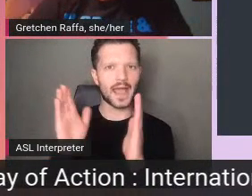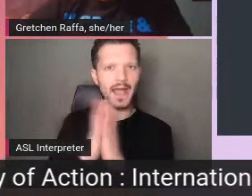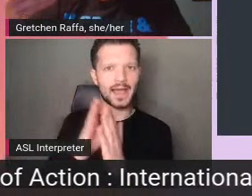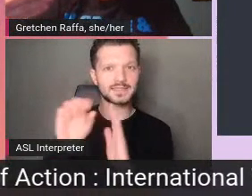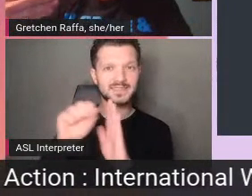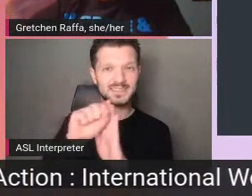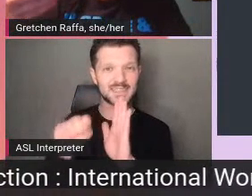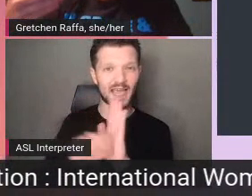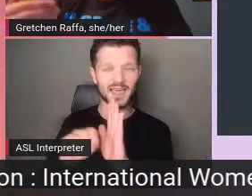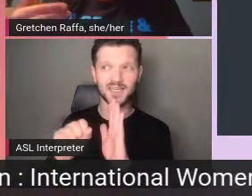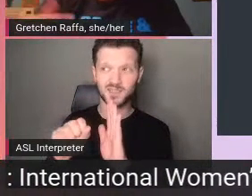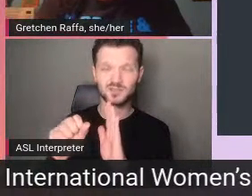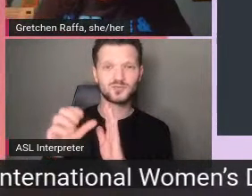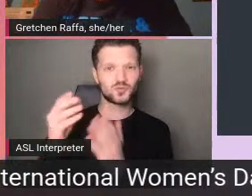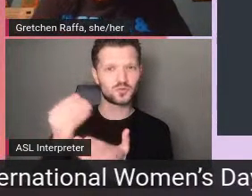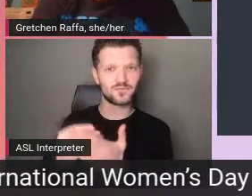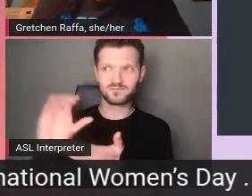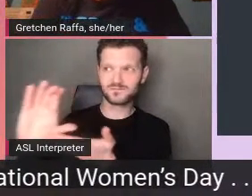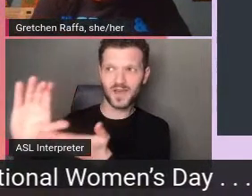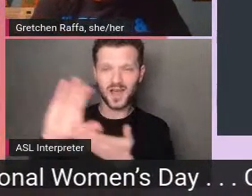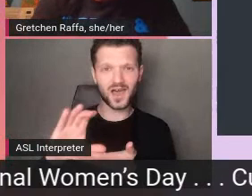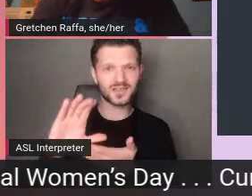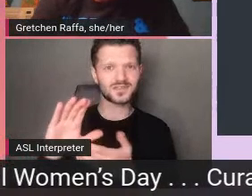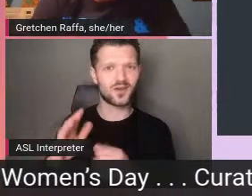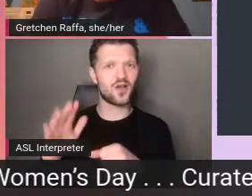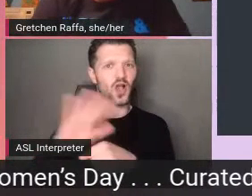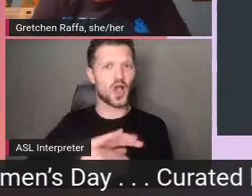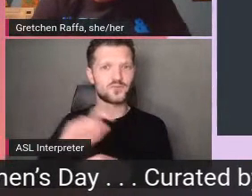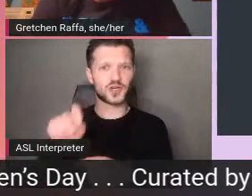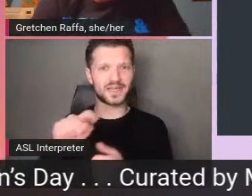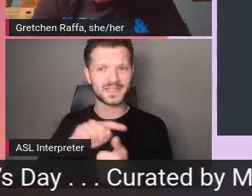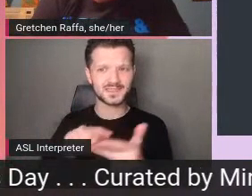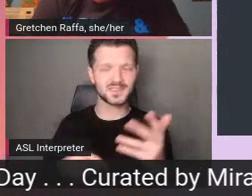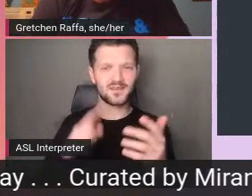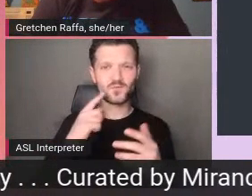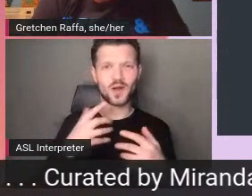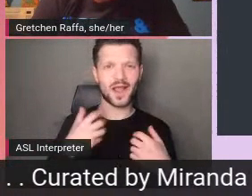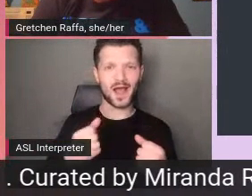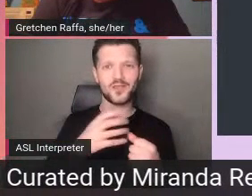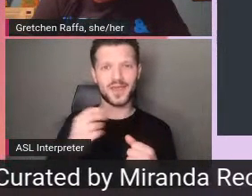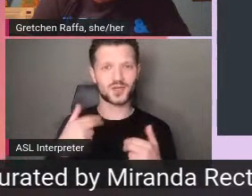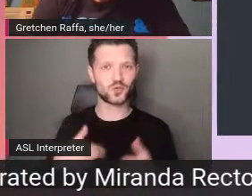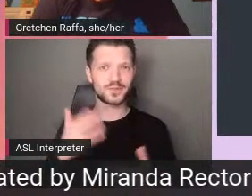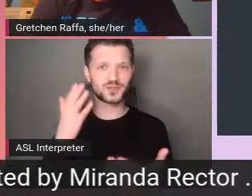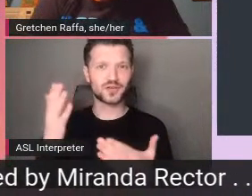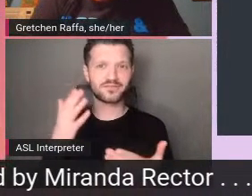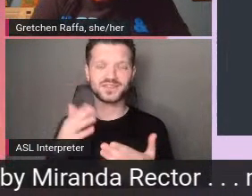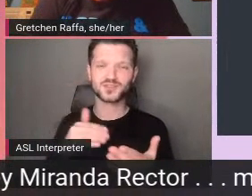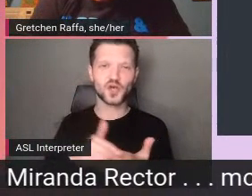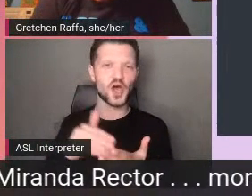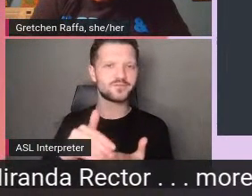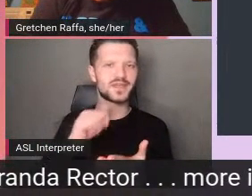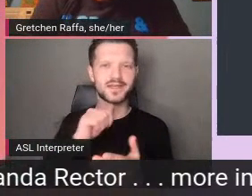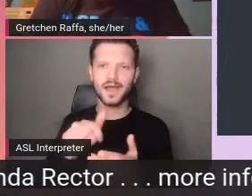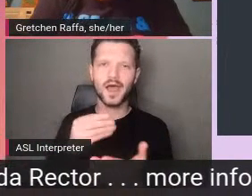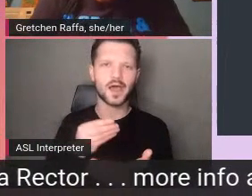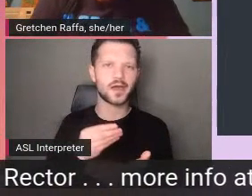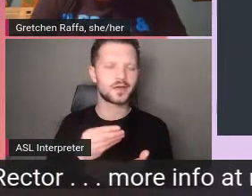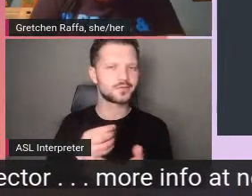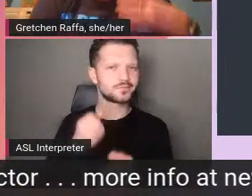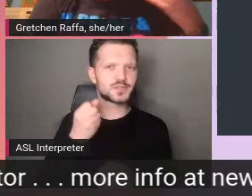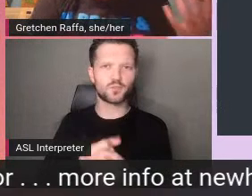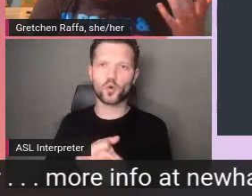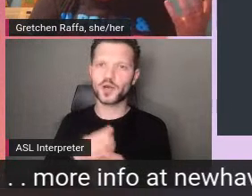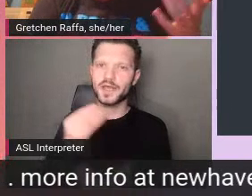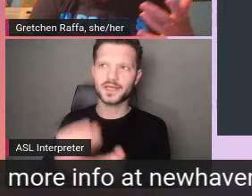the health and human services needs that are oftentimes in our community under-resourced and underfunded. So I'm